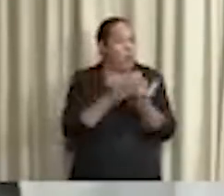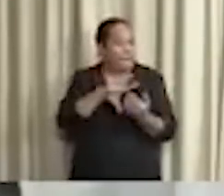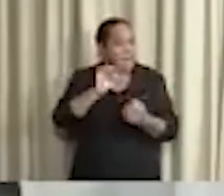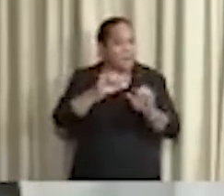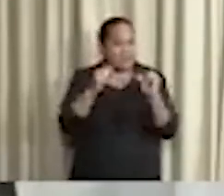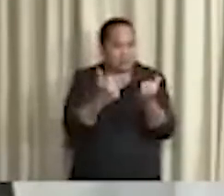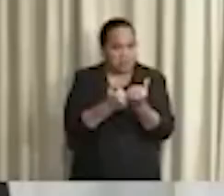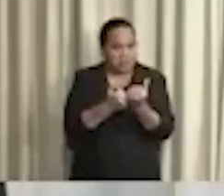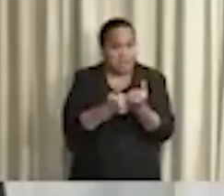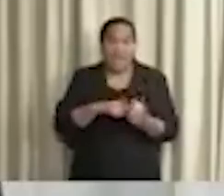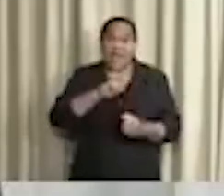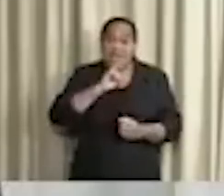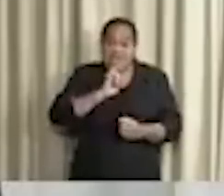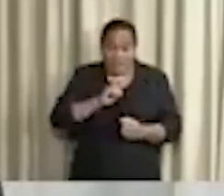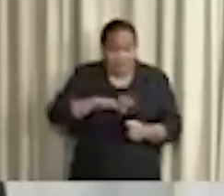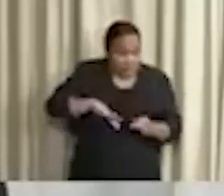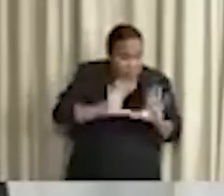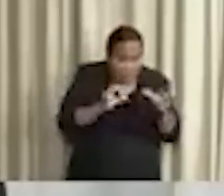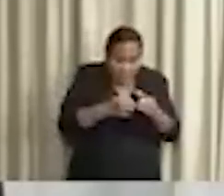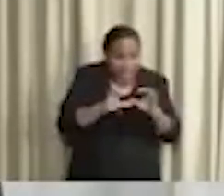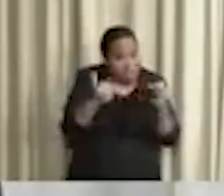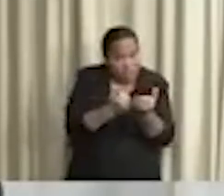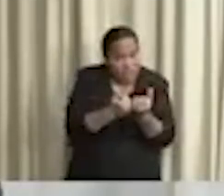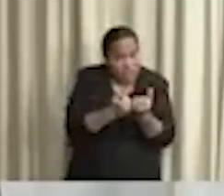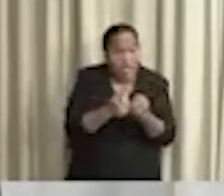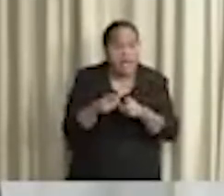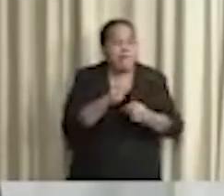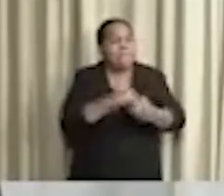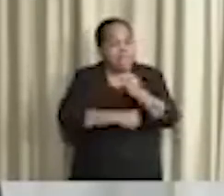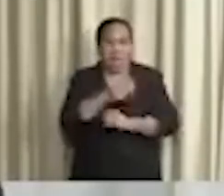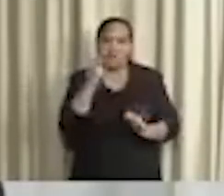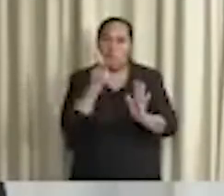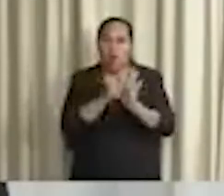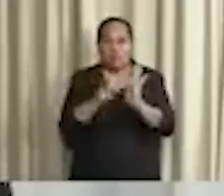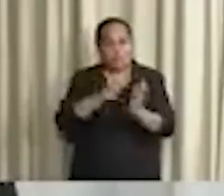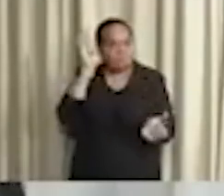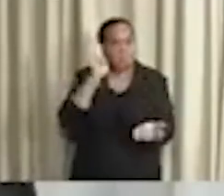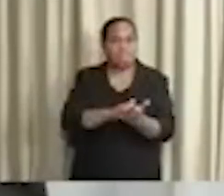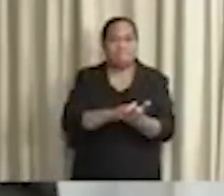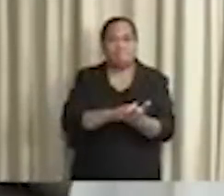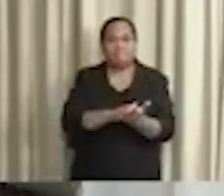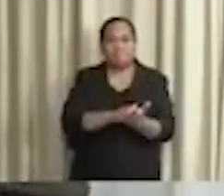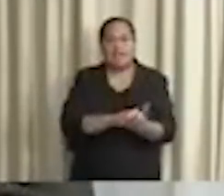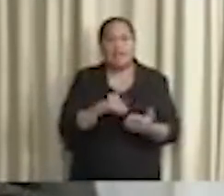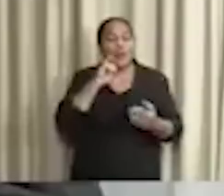Because once we agree as a Cabinet, that becomes government policy and is implemented.